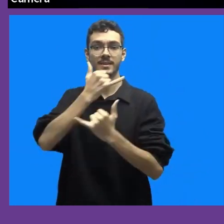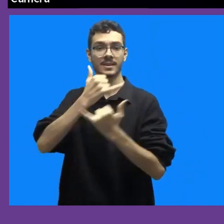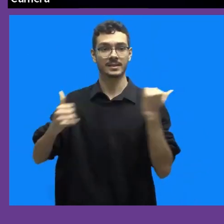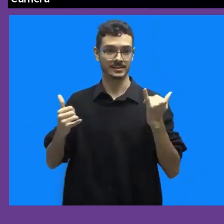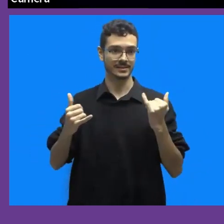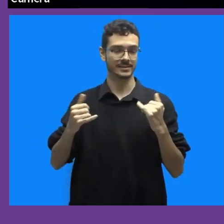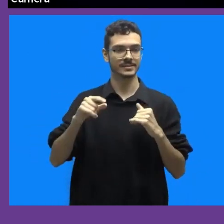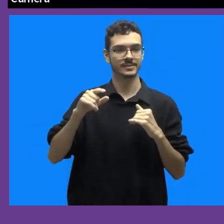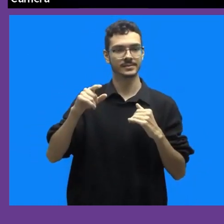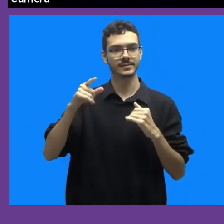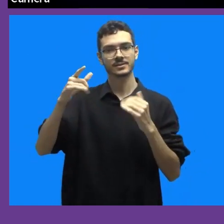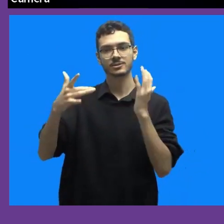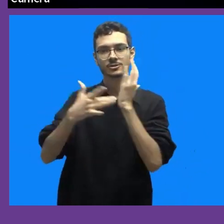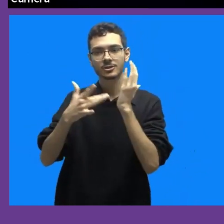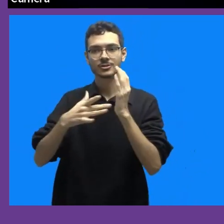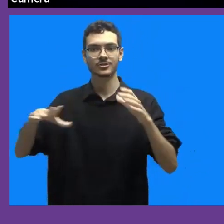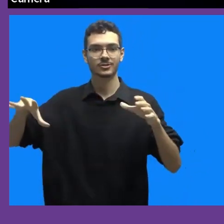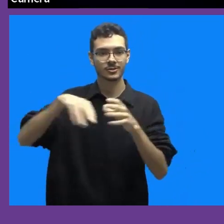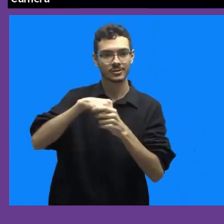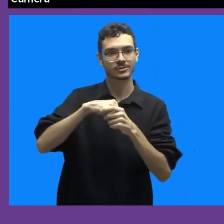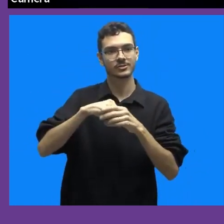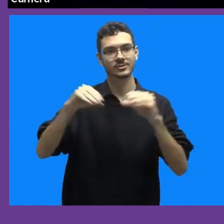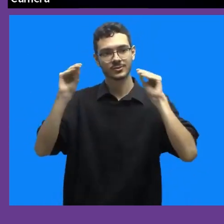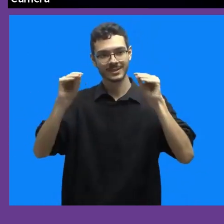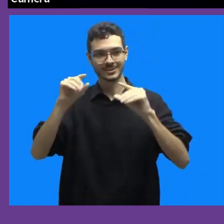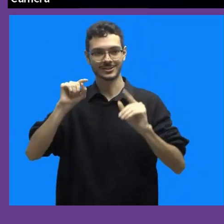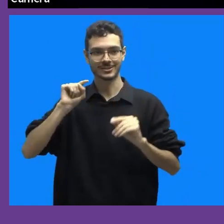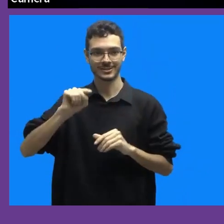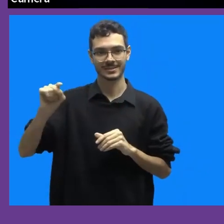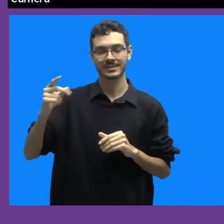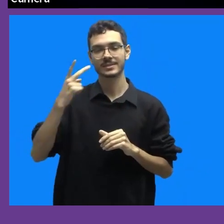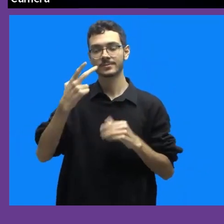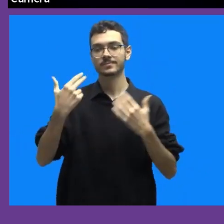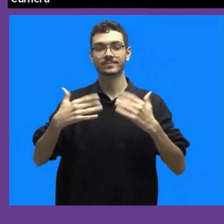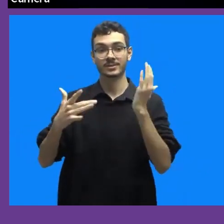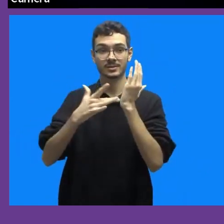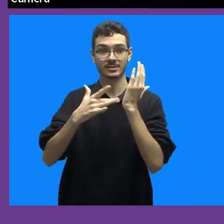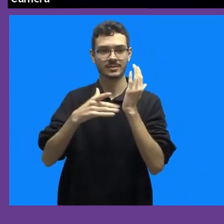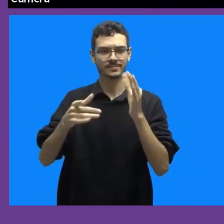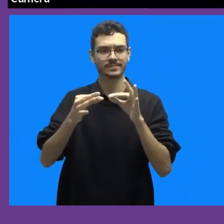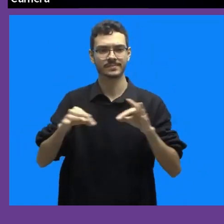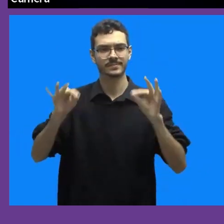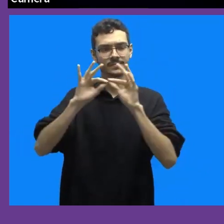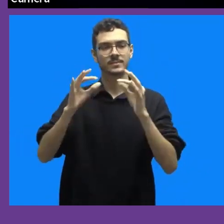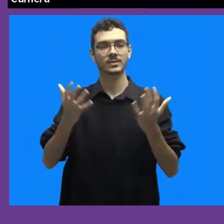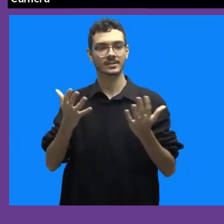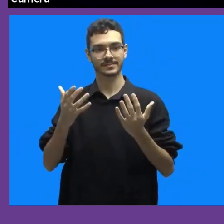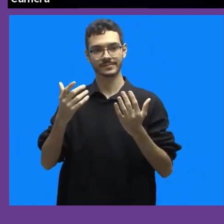have shown promising results in making education accessible to a wider range of students.